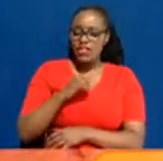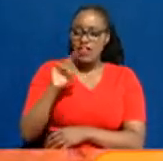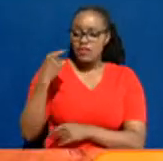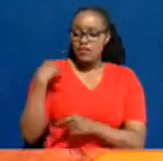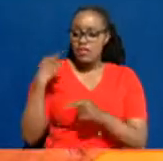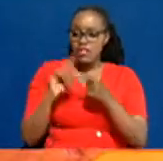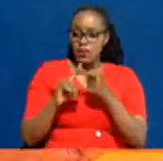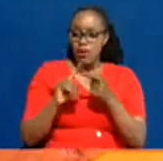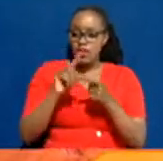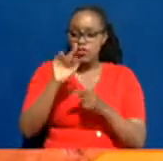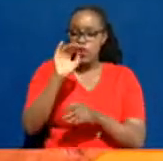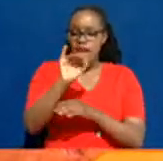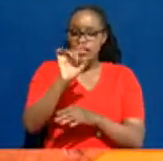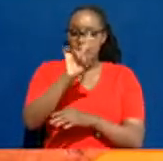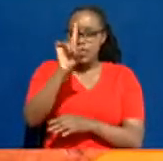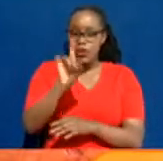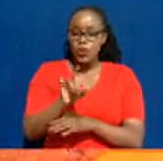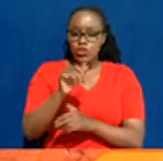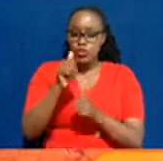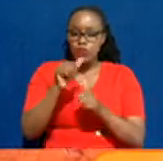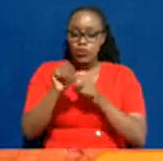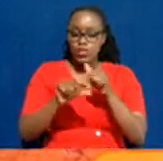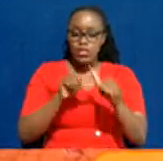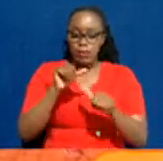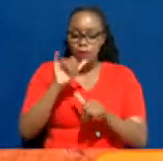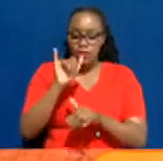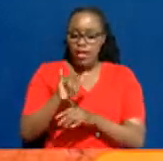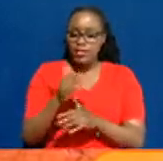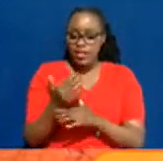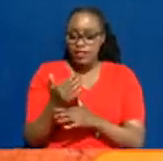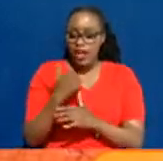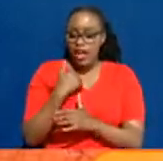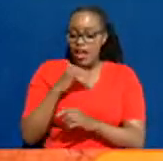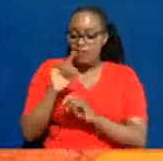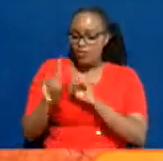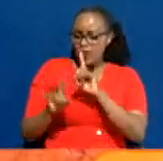all, you are asking the questions as though you are a prosecutor. Are you prosecuting me?